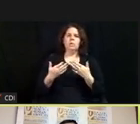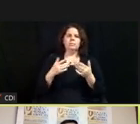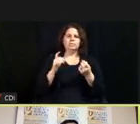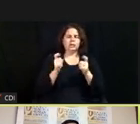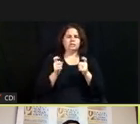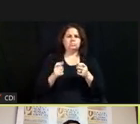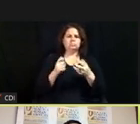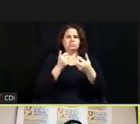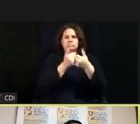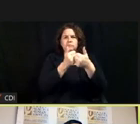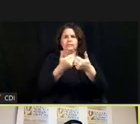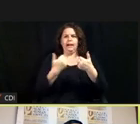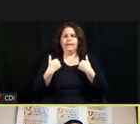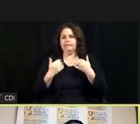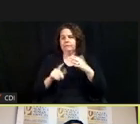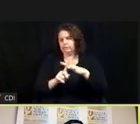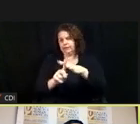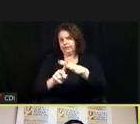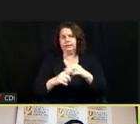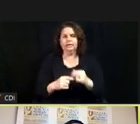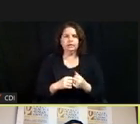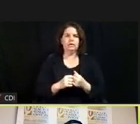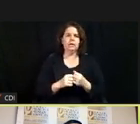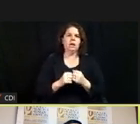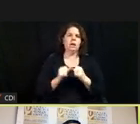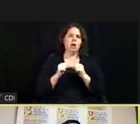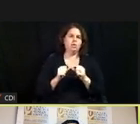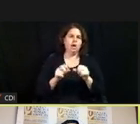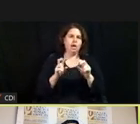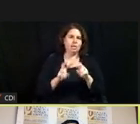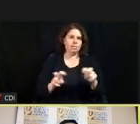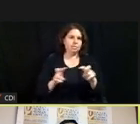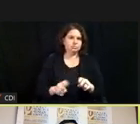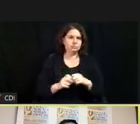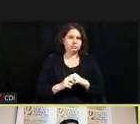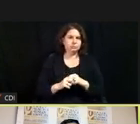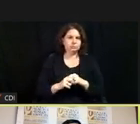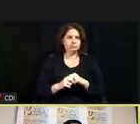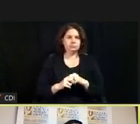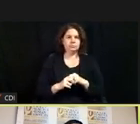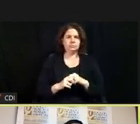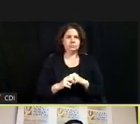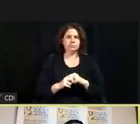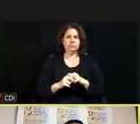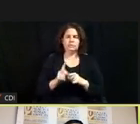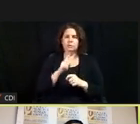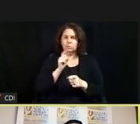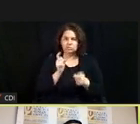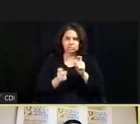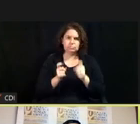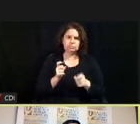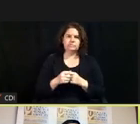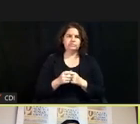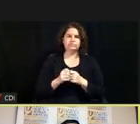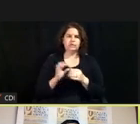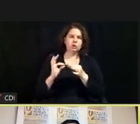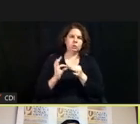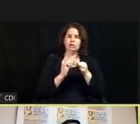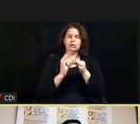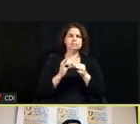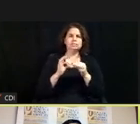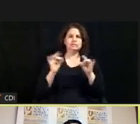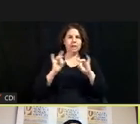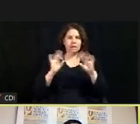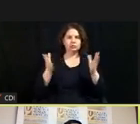conducting ongoing analysis so that we can make changes, coordinating disaster service worker staffing to needs that are